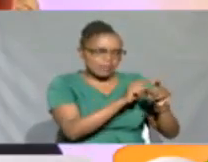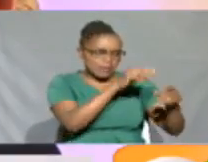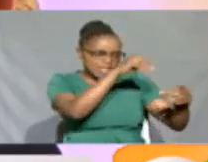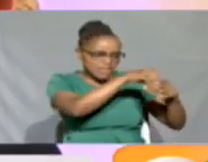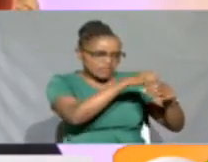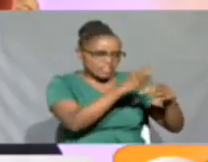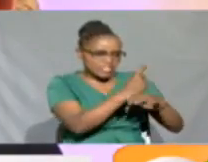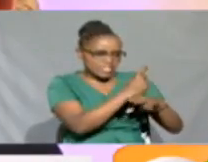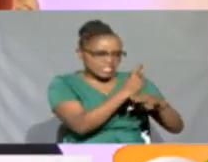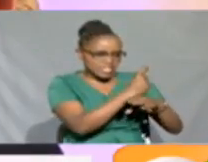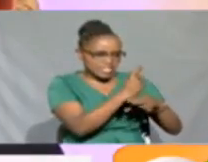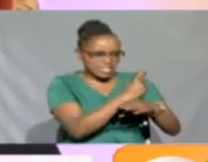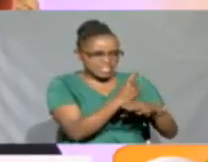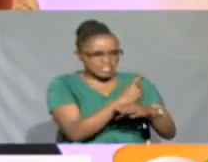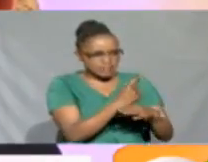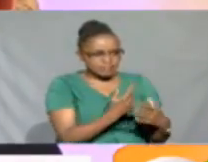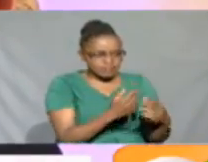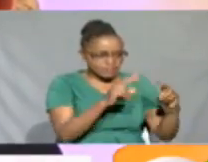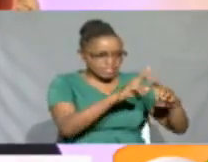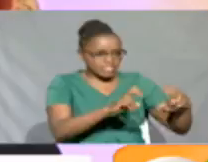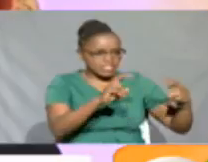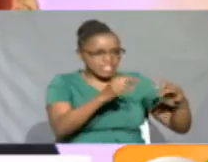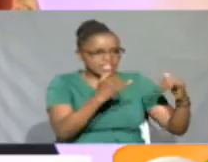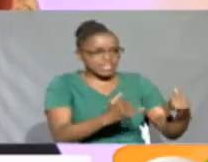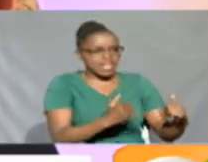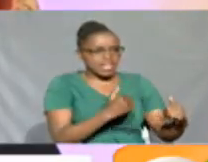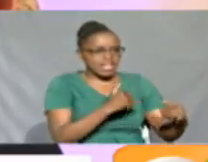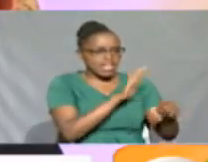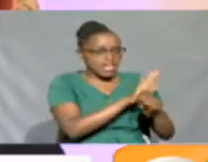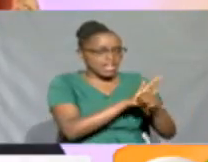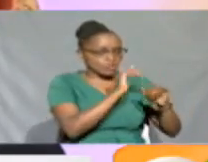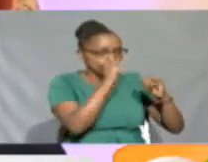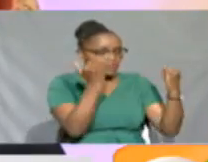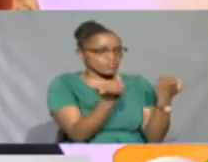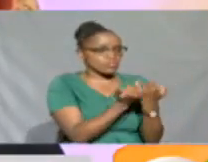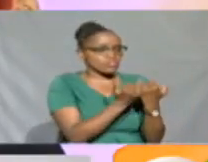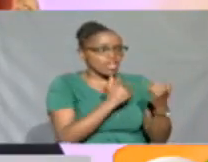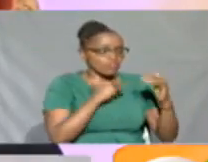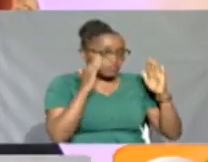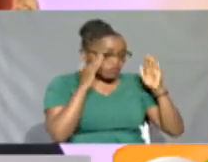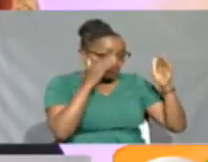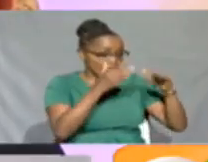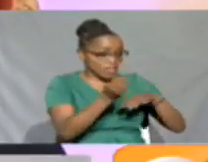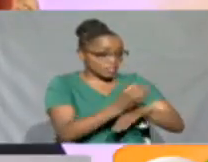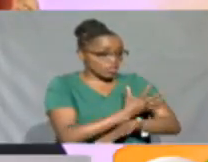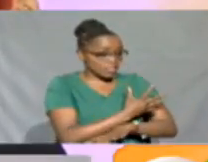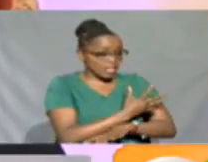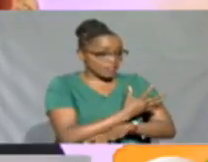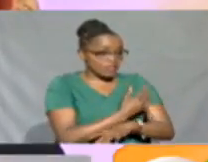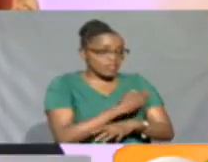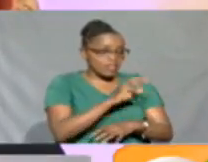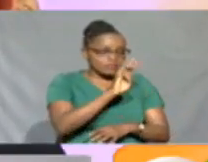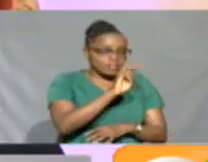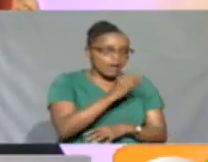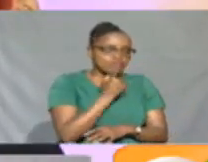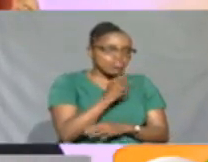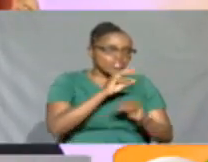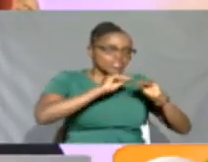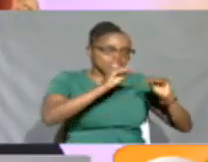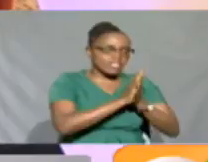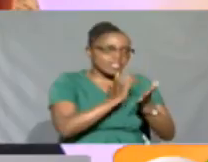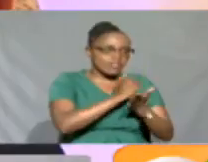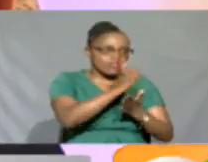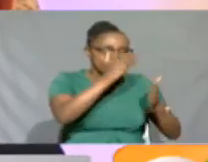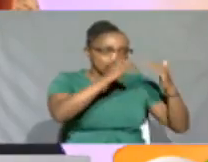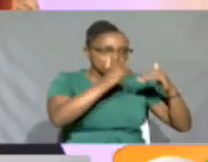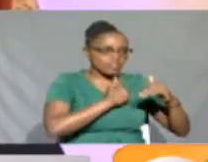in training, research. We now have a lot of institutions who are focusing on cancer. My teaching and referral, there's a university